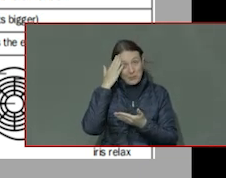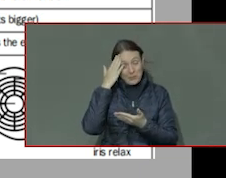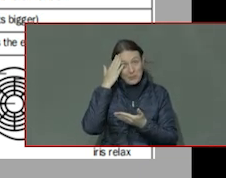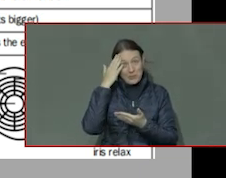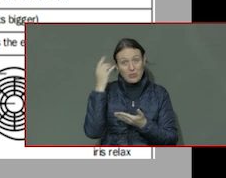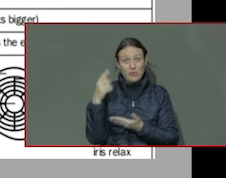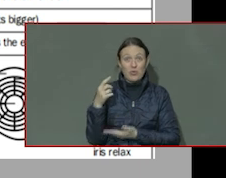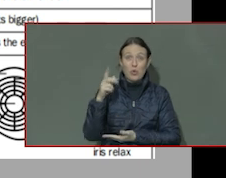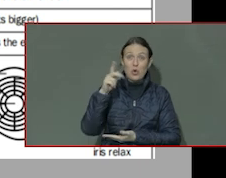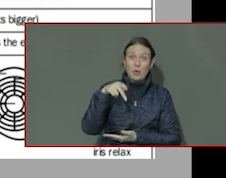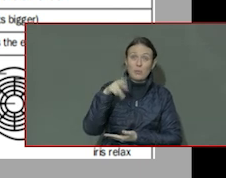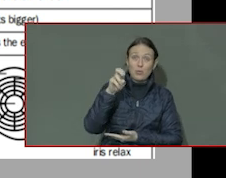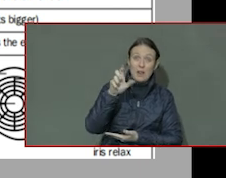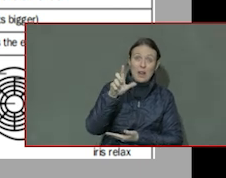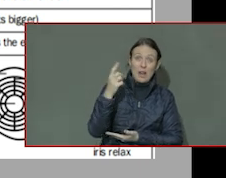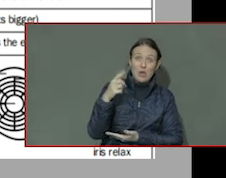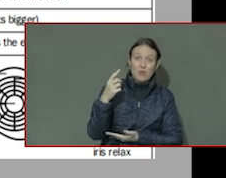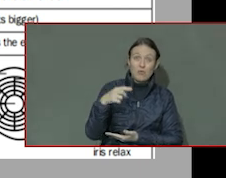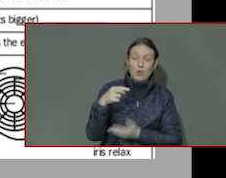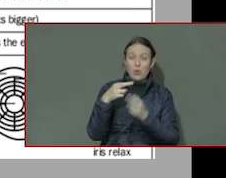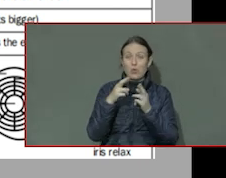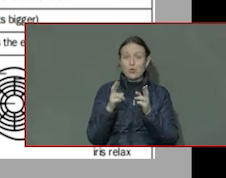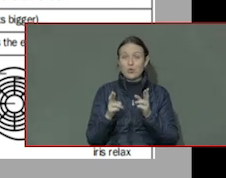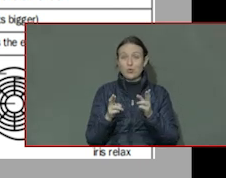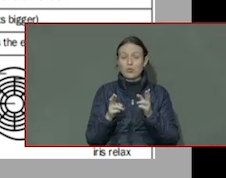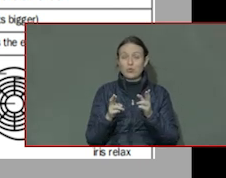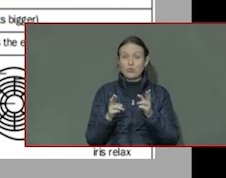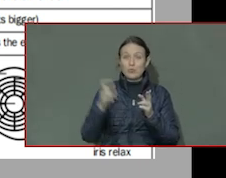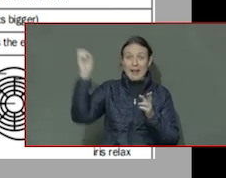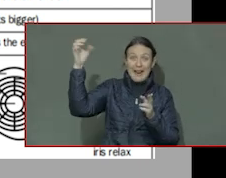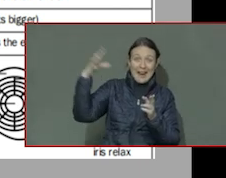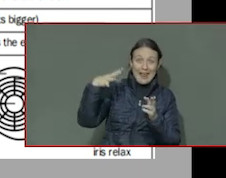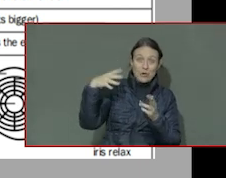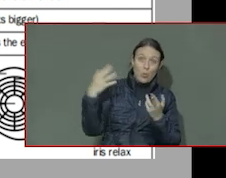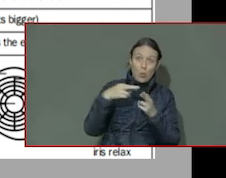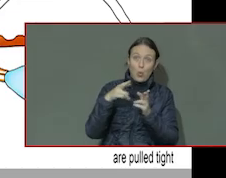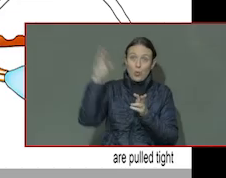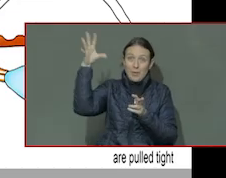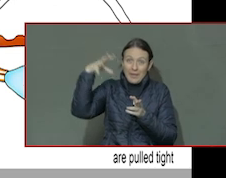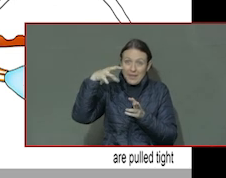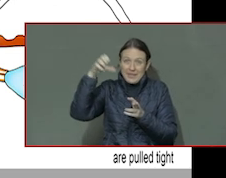pupil in dark or in bright light.